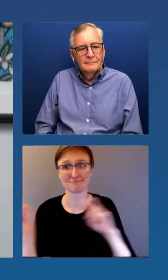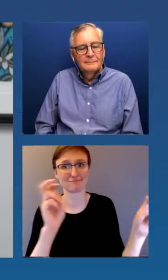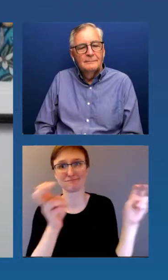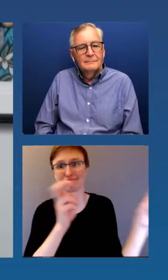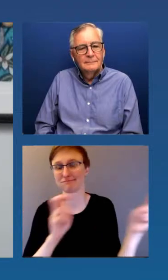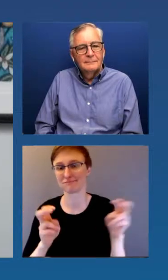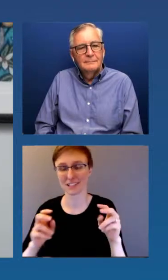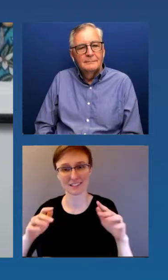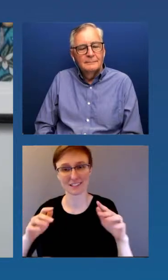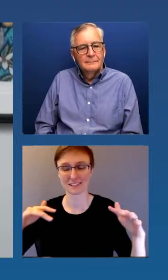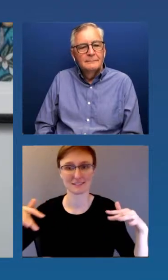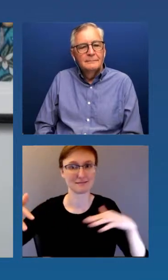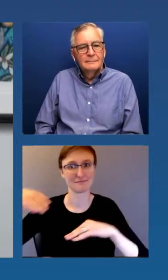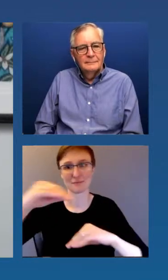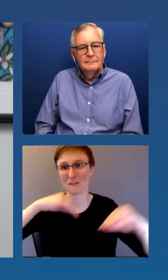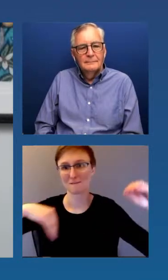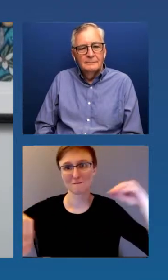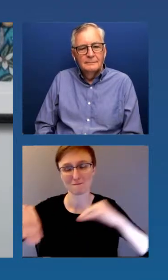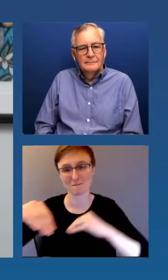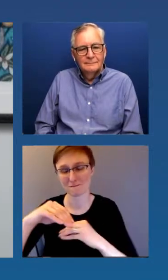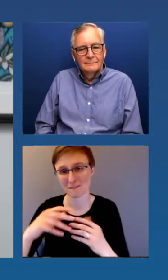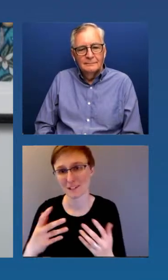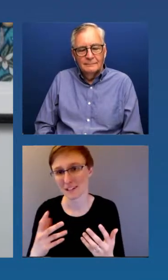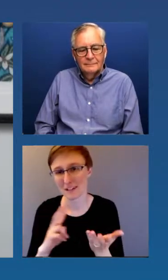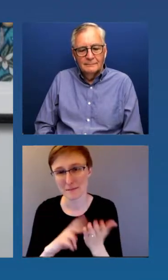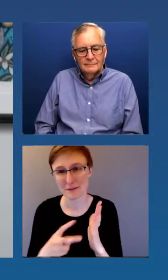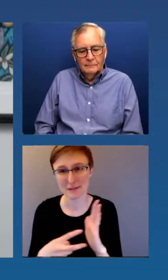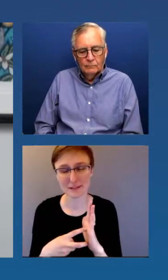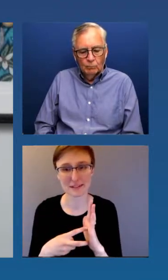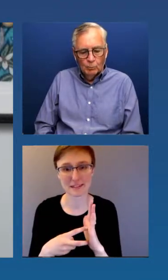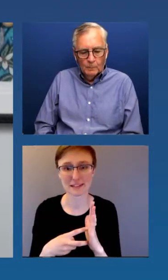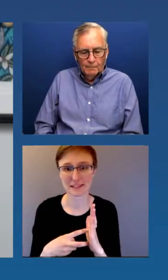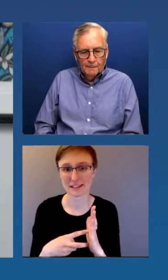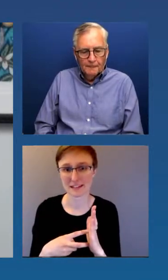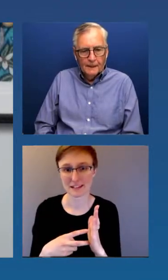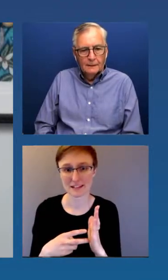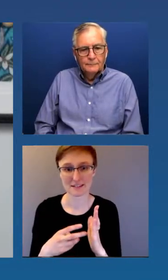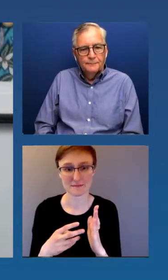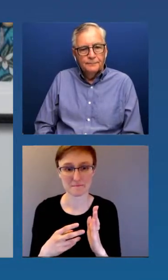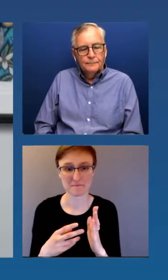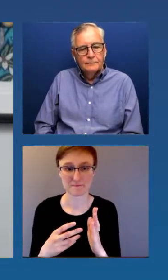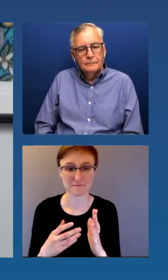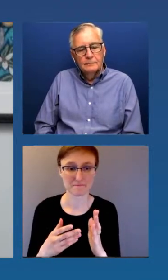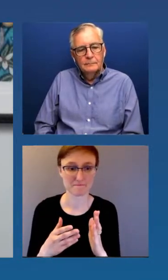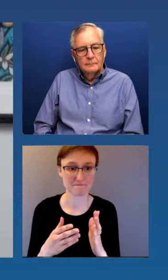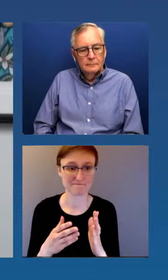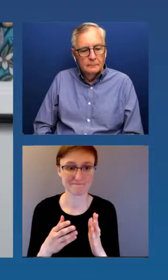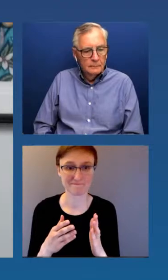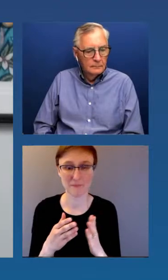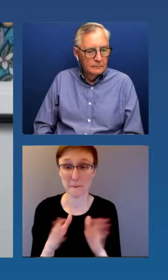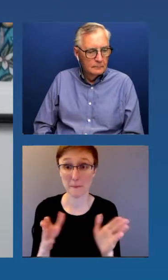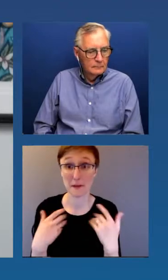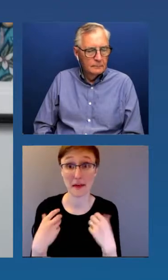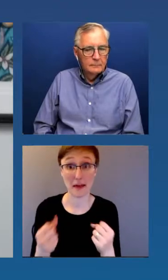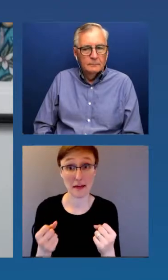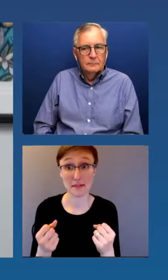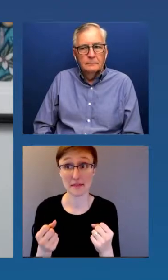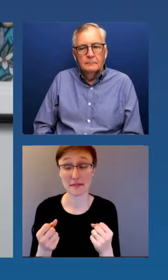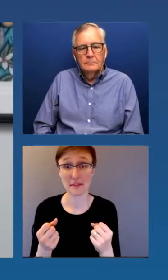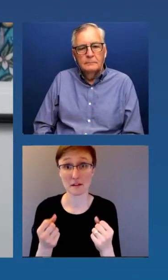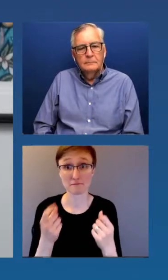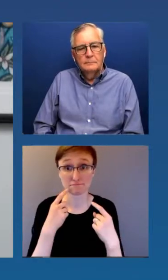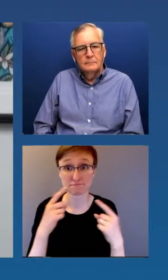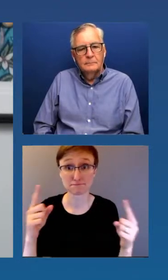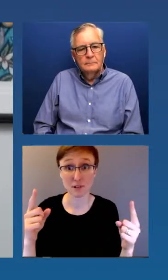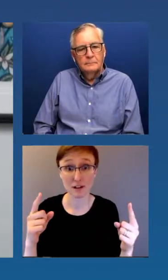sense that we could be effective with public health measures that target a neighborhood with more